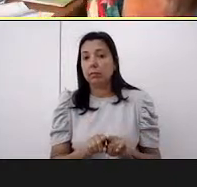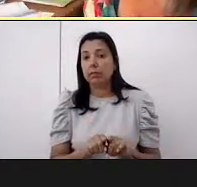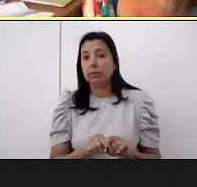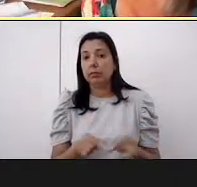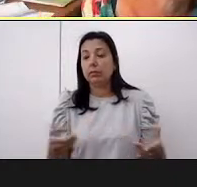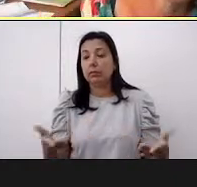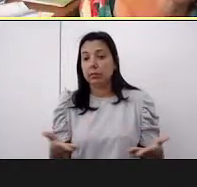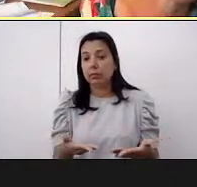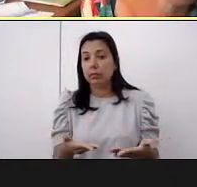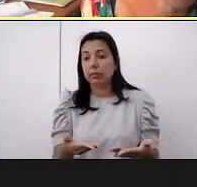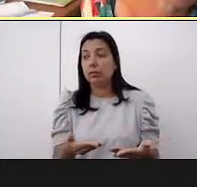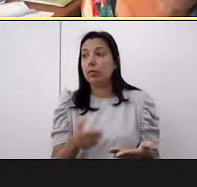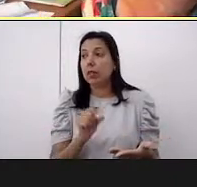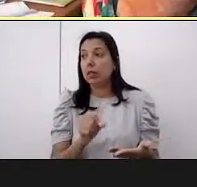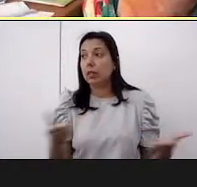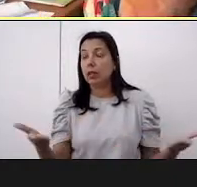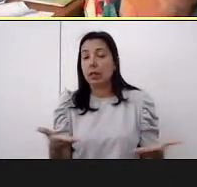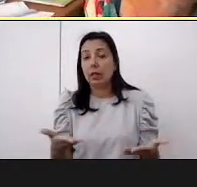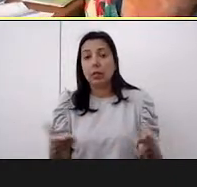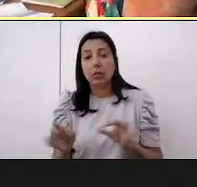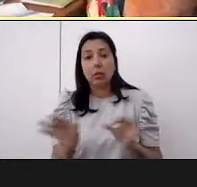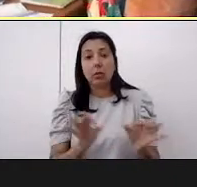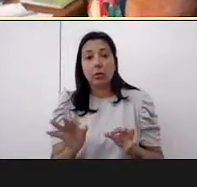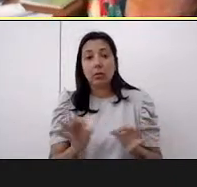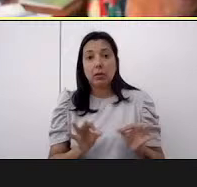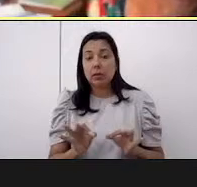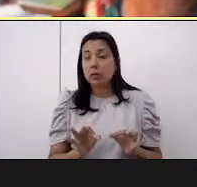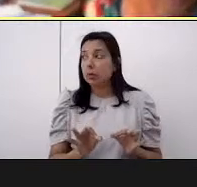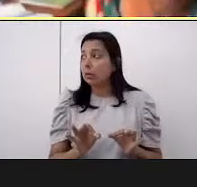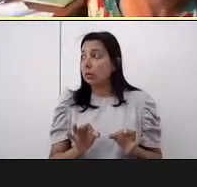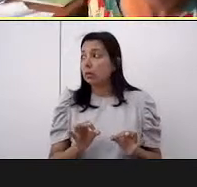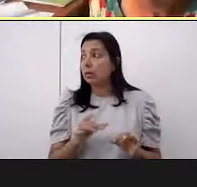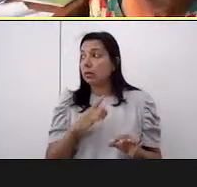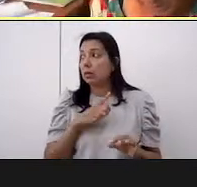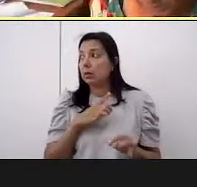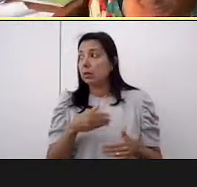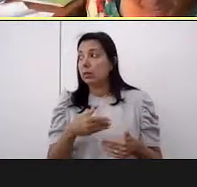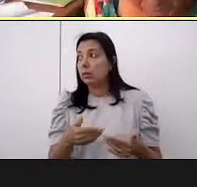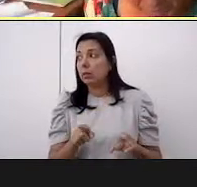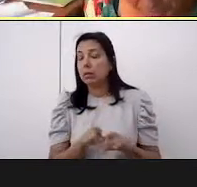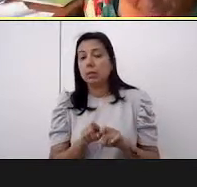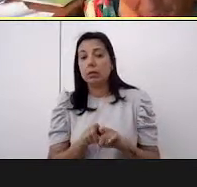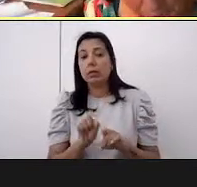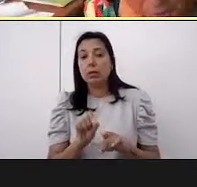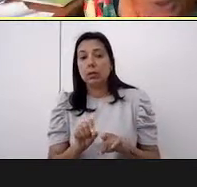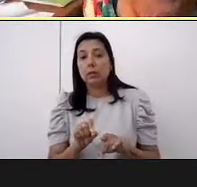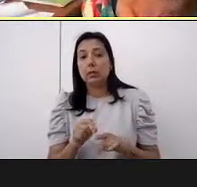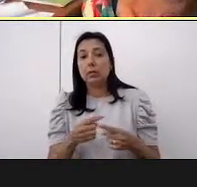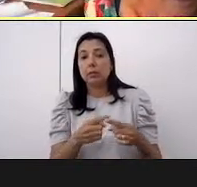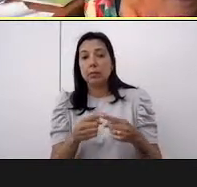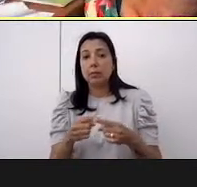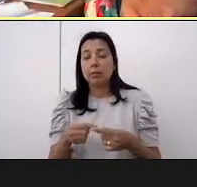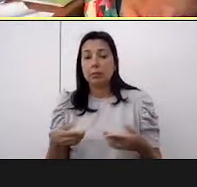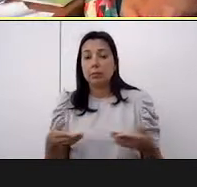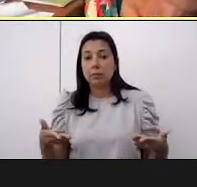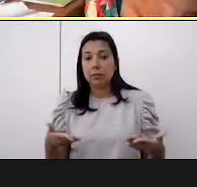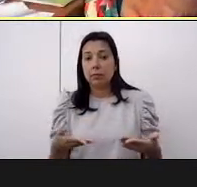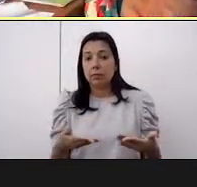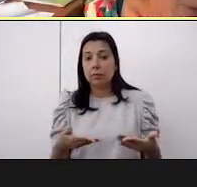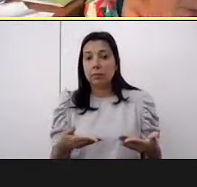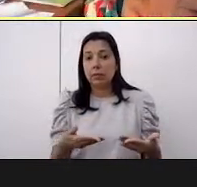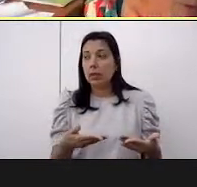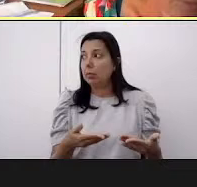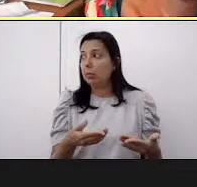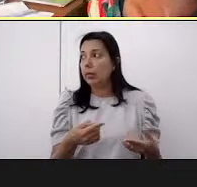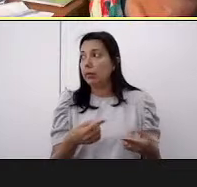declining, it's replaced by bilateral commercial agreements, but the same kind of things. You can